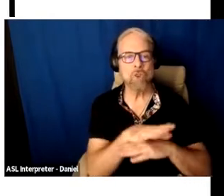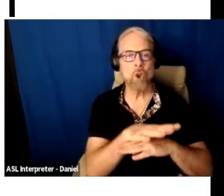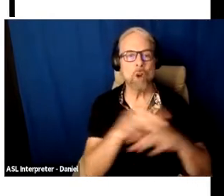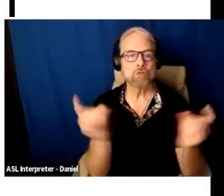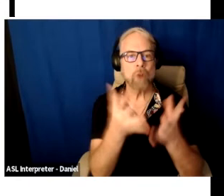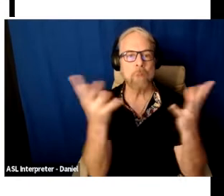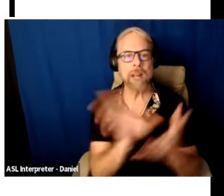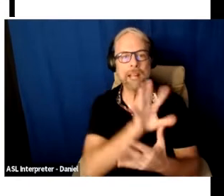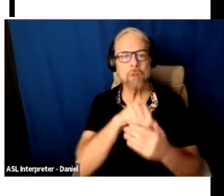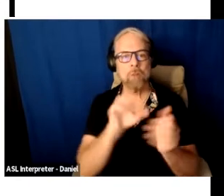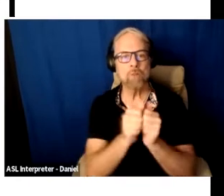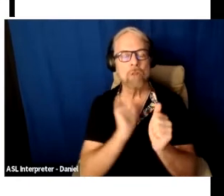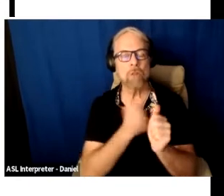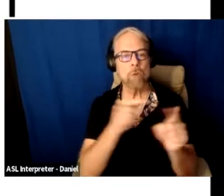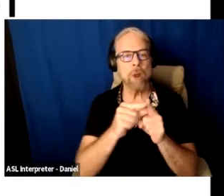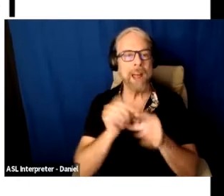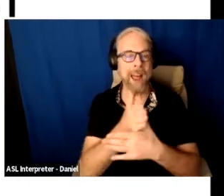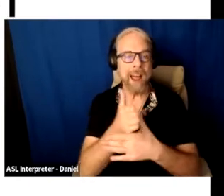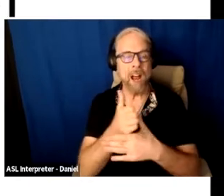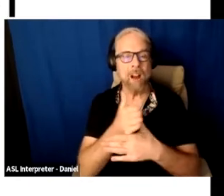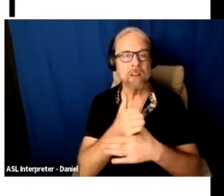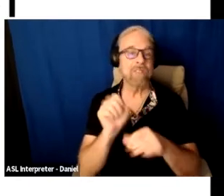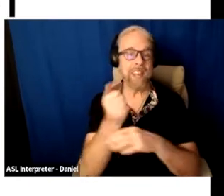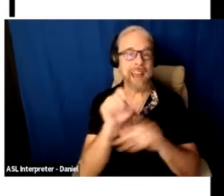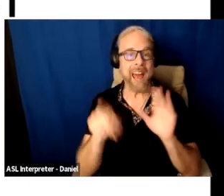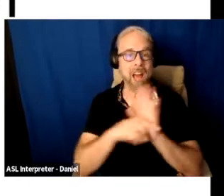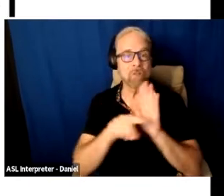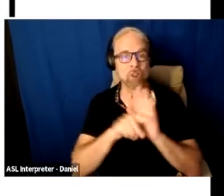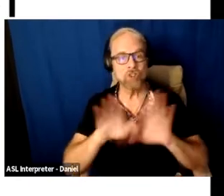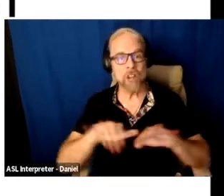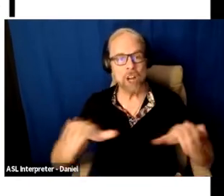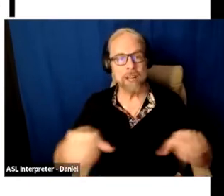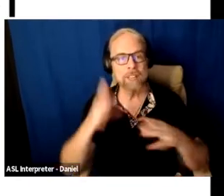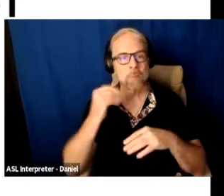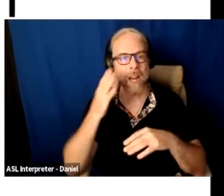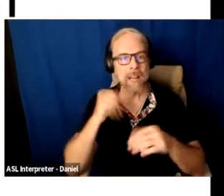vernacular was the Adverse Childhood Experiences study. And I understand that